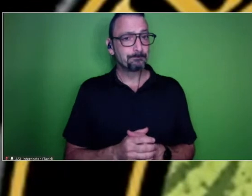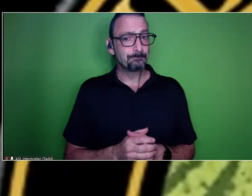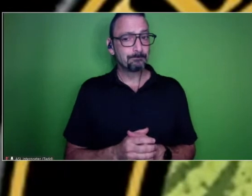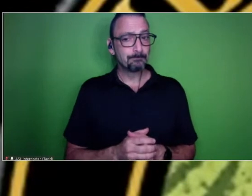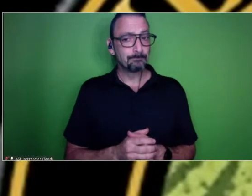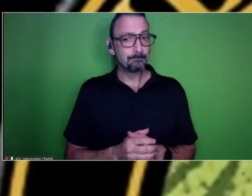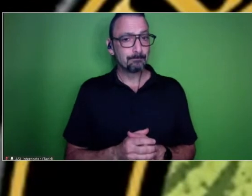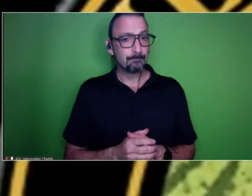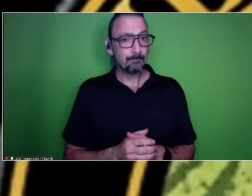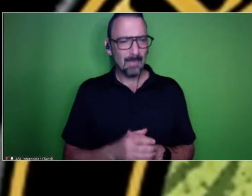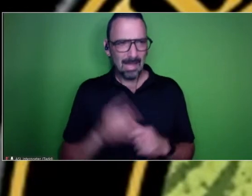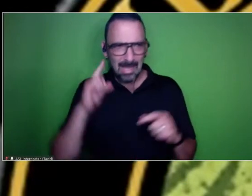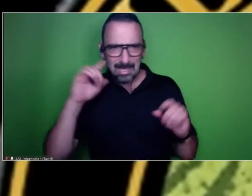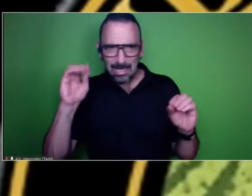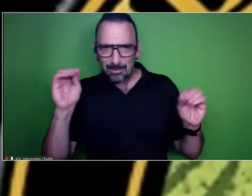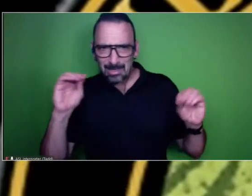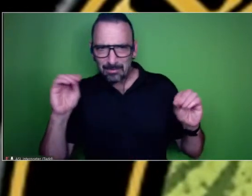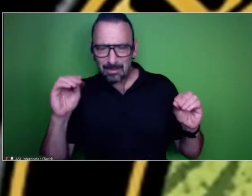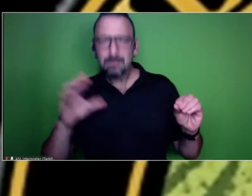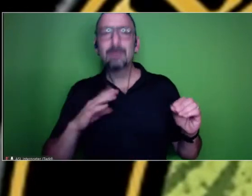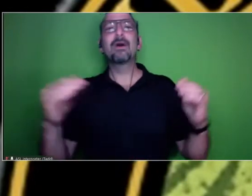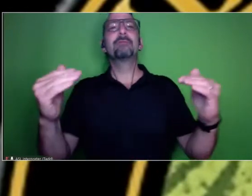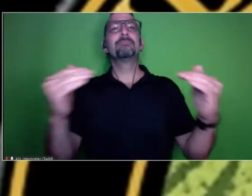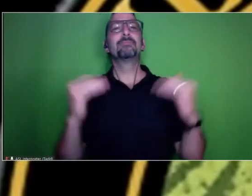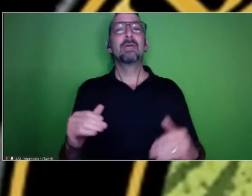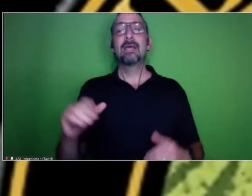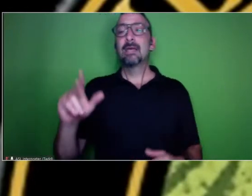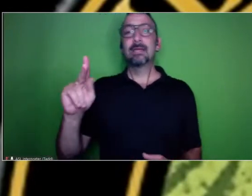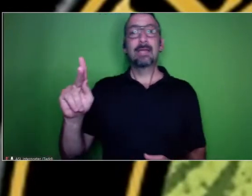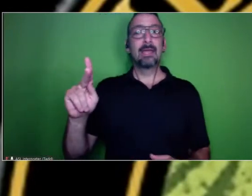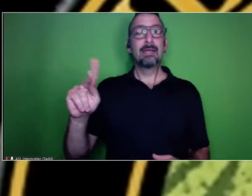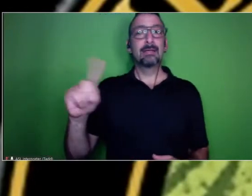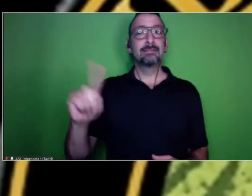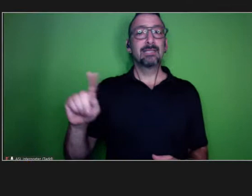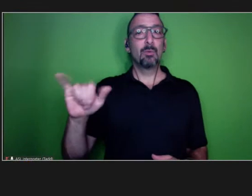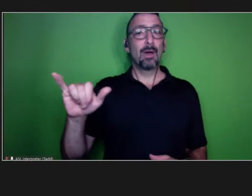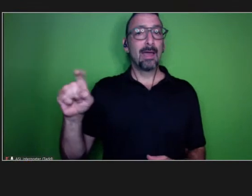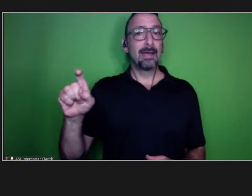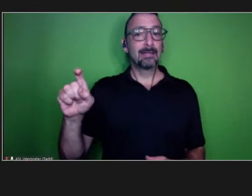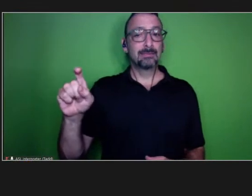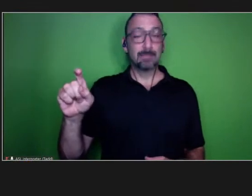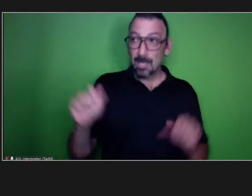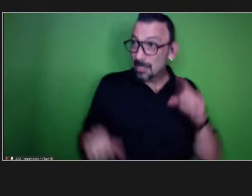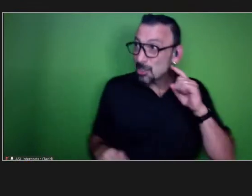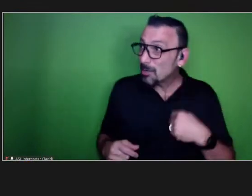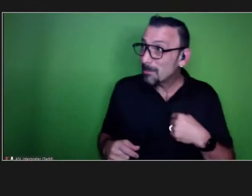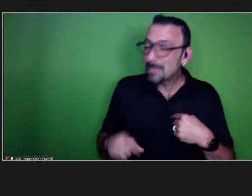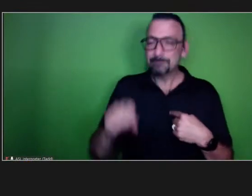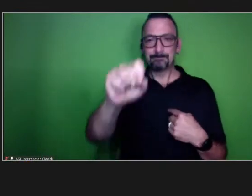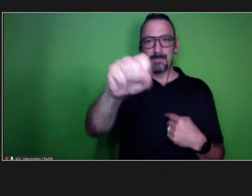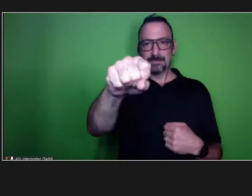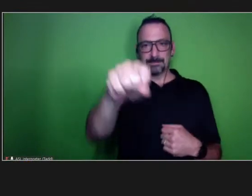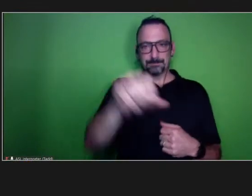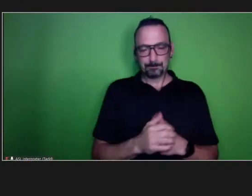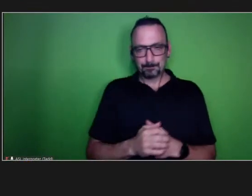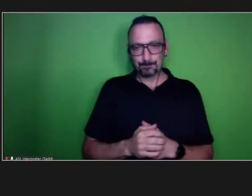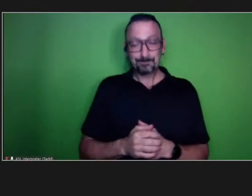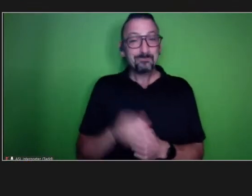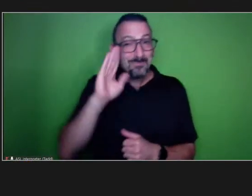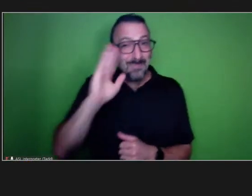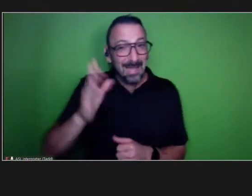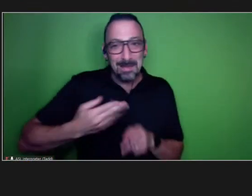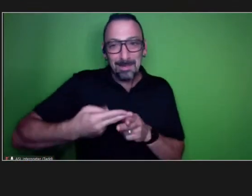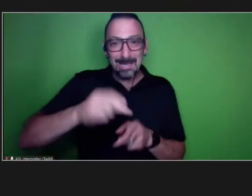Not hearing anything from them. We're going to move on to KZYX. Can you hear me? Yes. Hi, this is Sarah